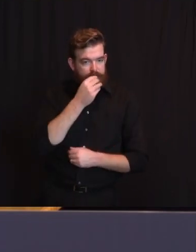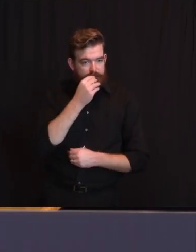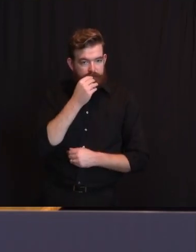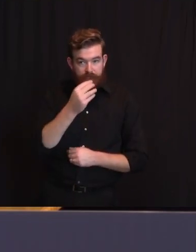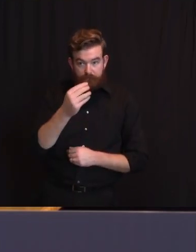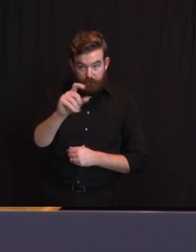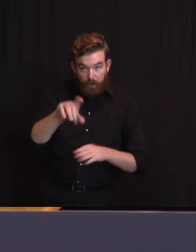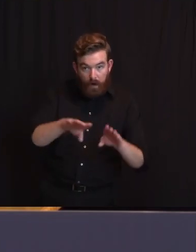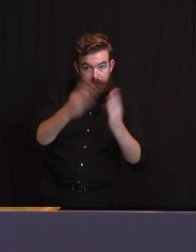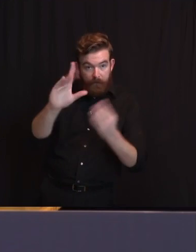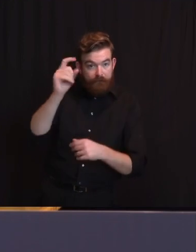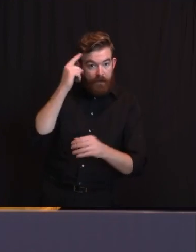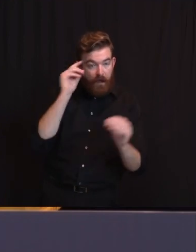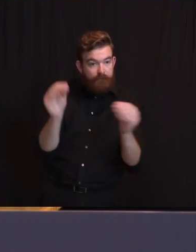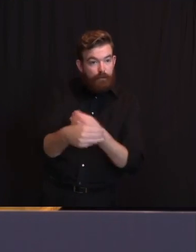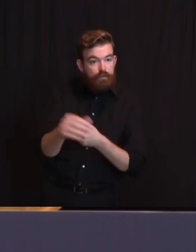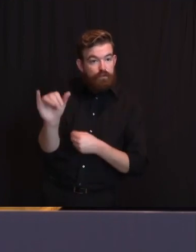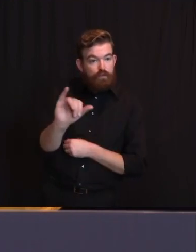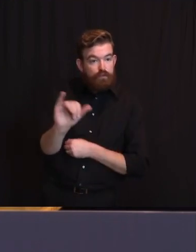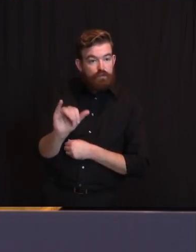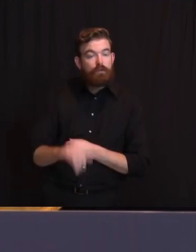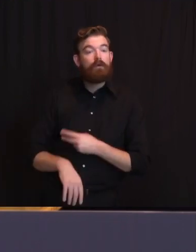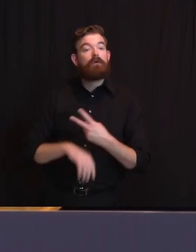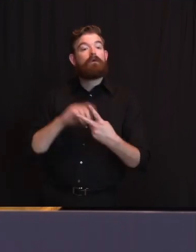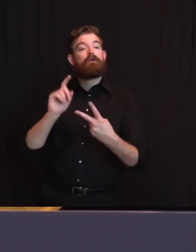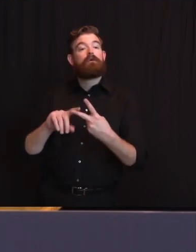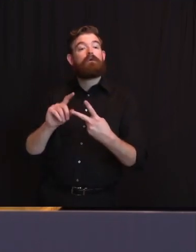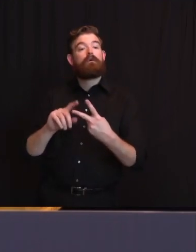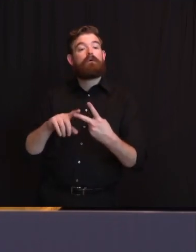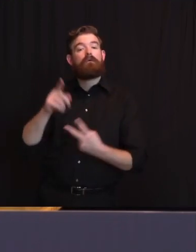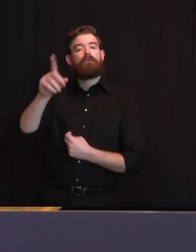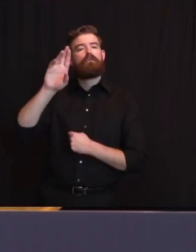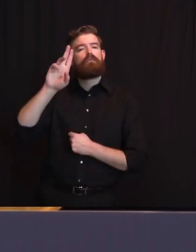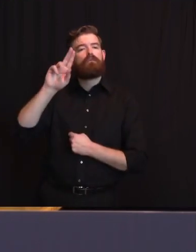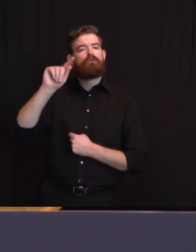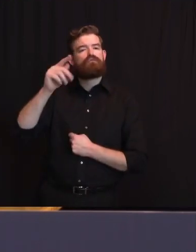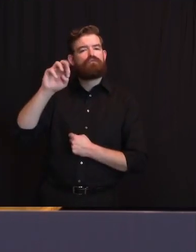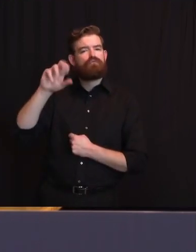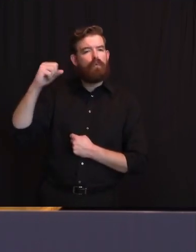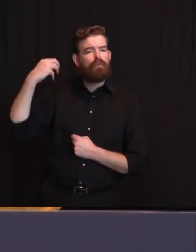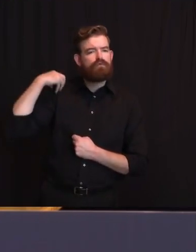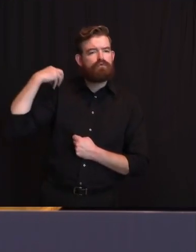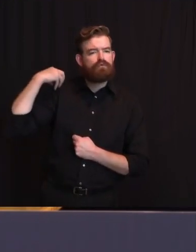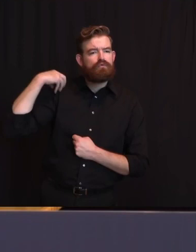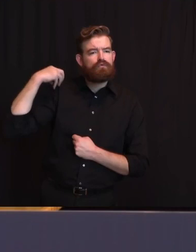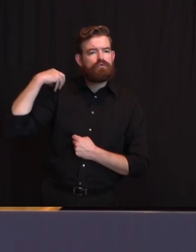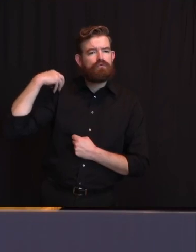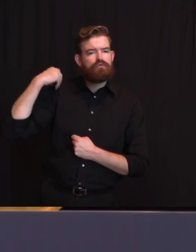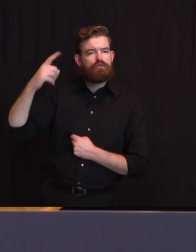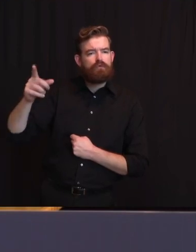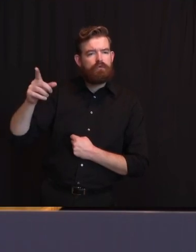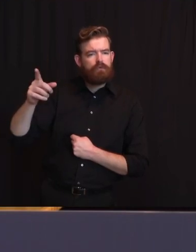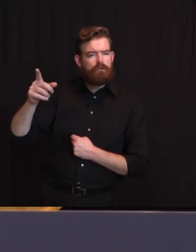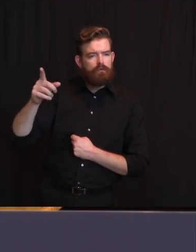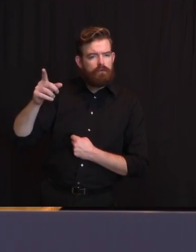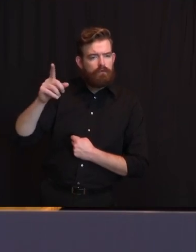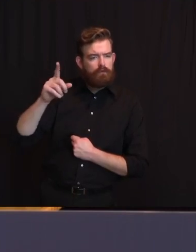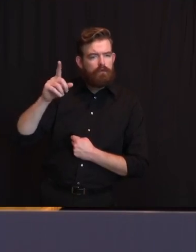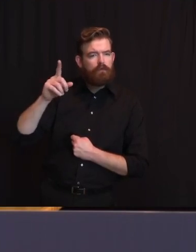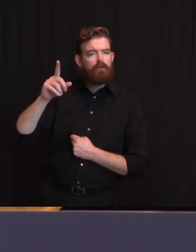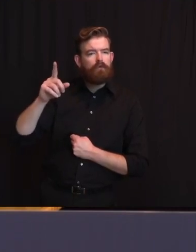contract. He's taken a 10% pay cut, which puts it at $3.6 million. Do you think that's a fair salary considering the